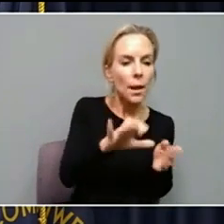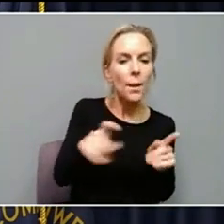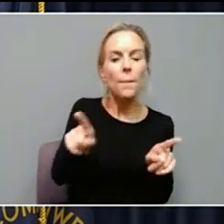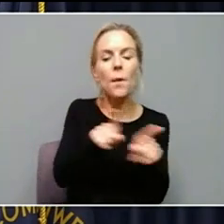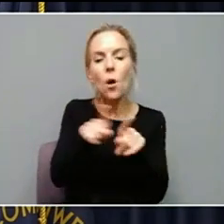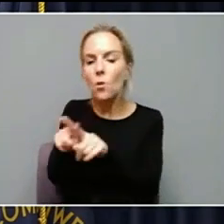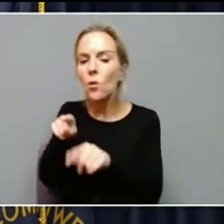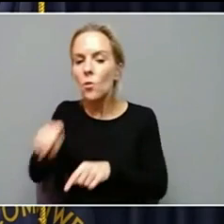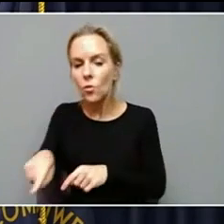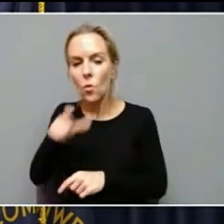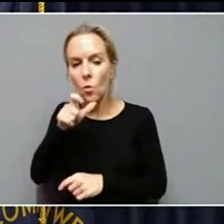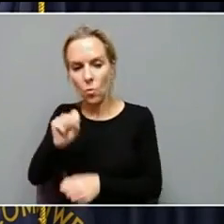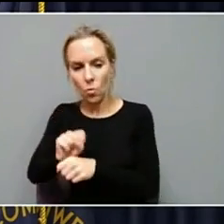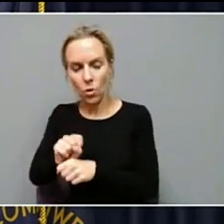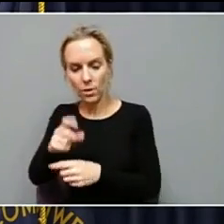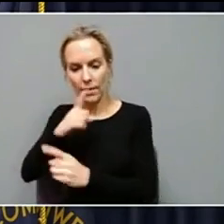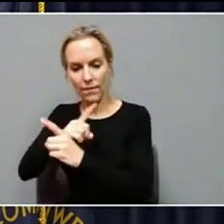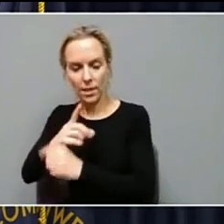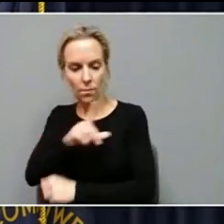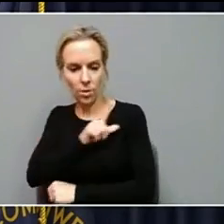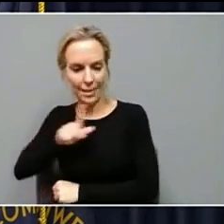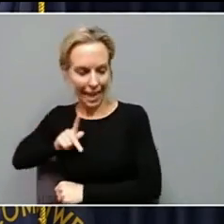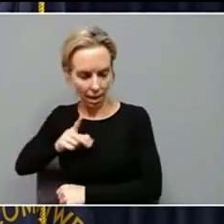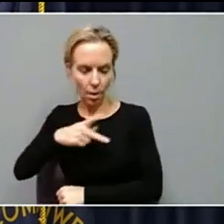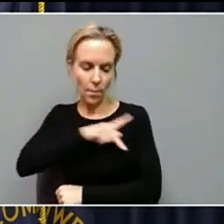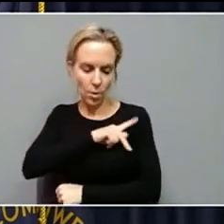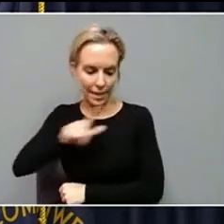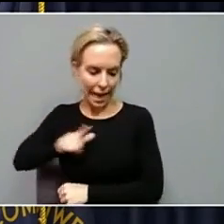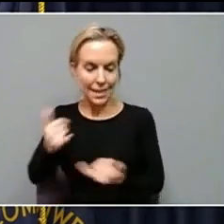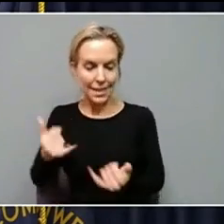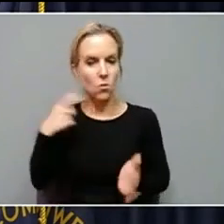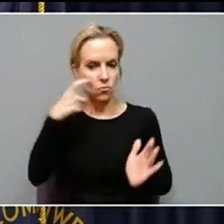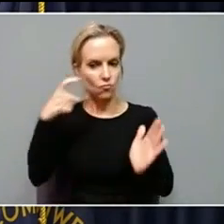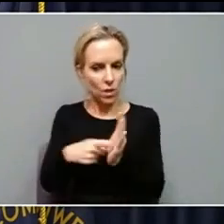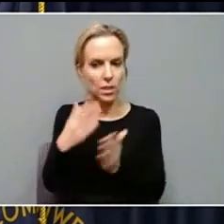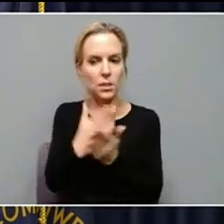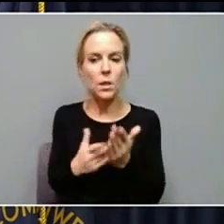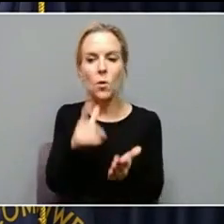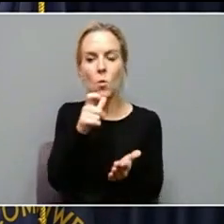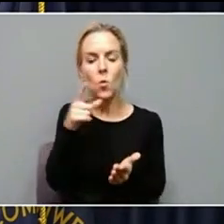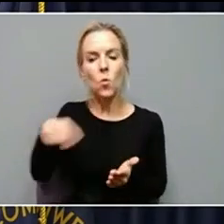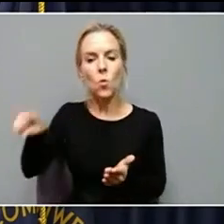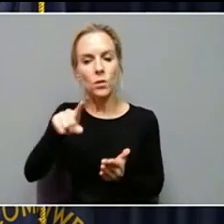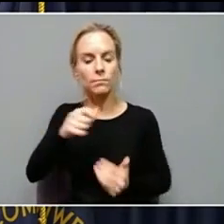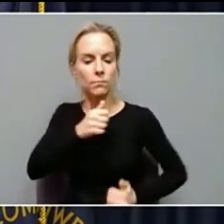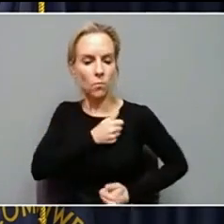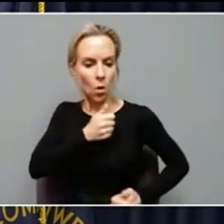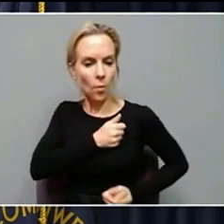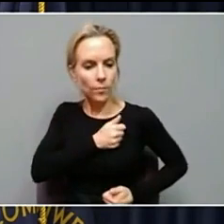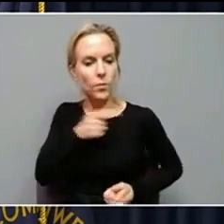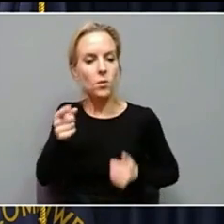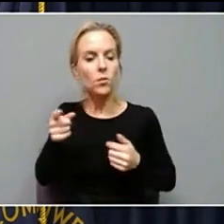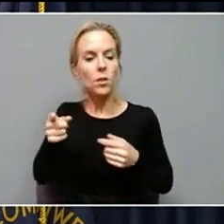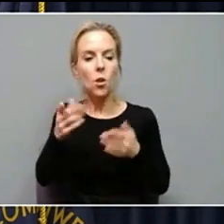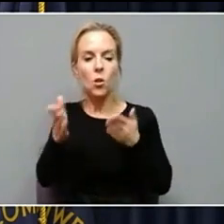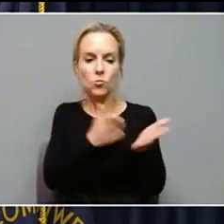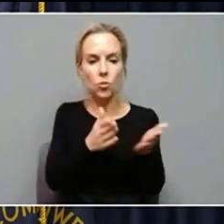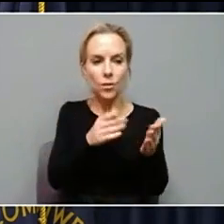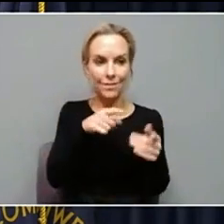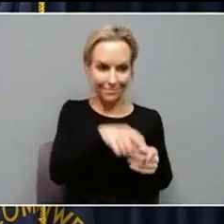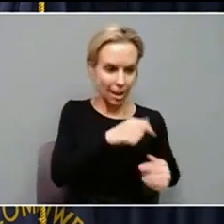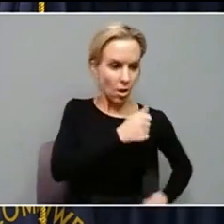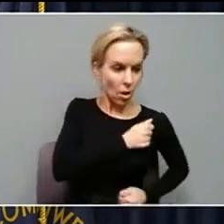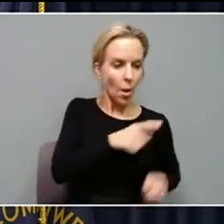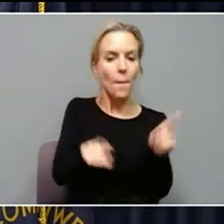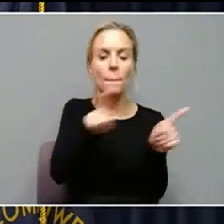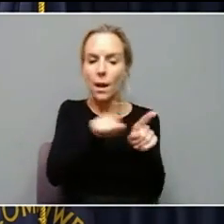in the Commonwealth. At this time, I'd like to recognize some of our guardsmen who also serve in the medical community. So if our air